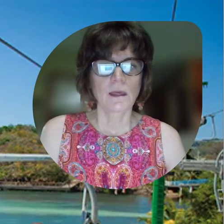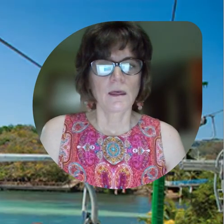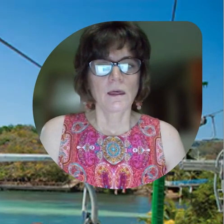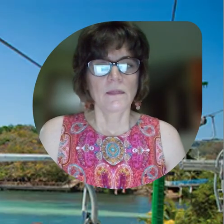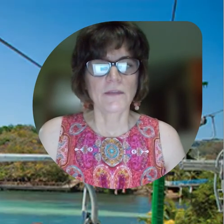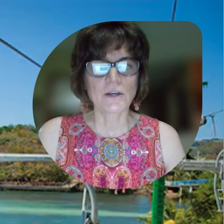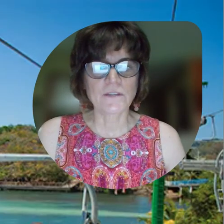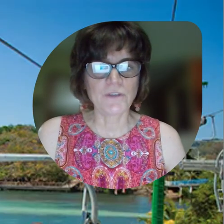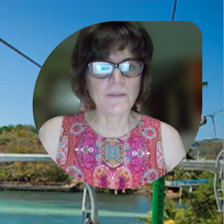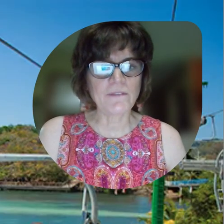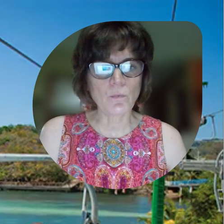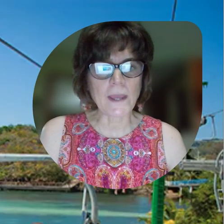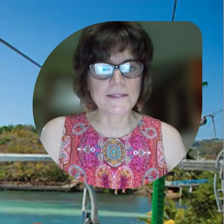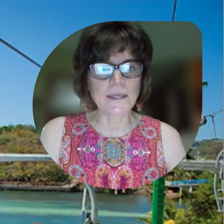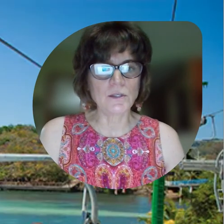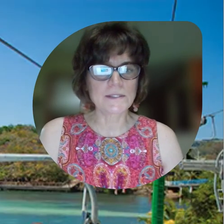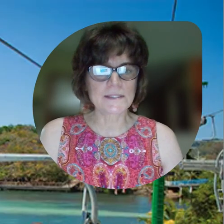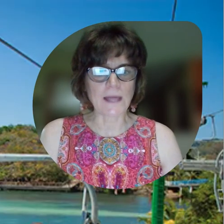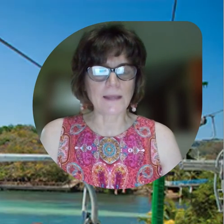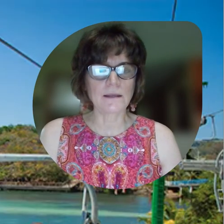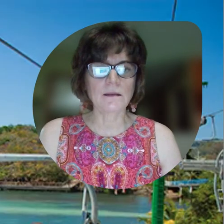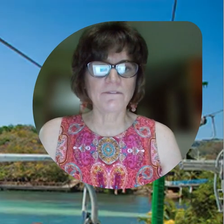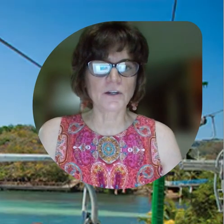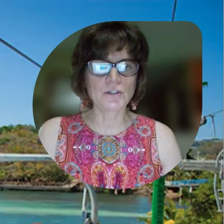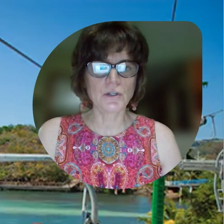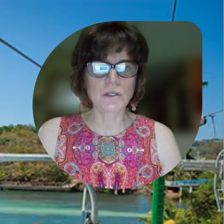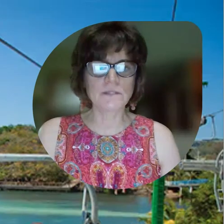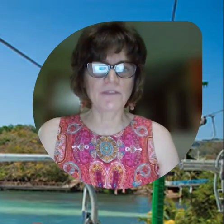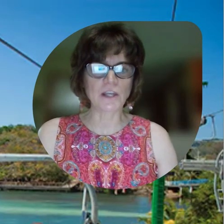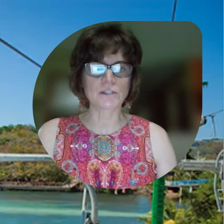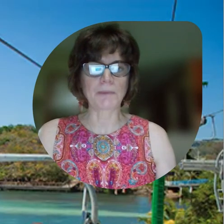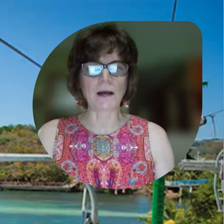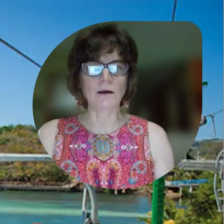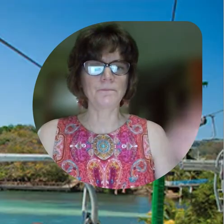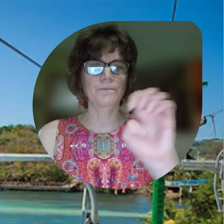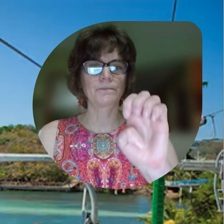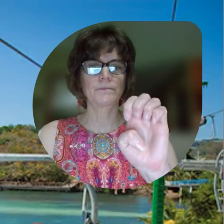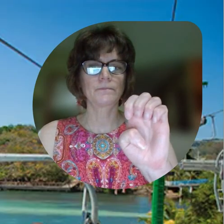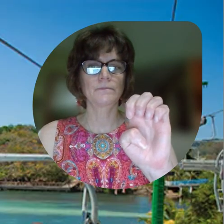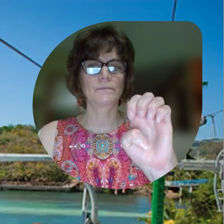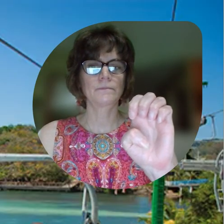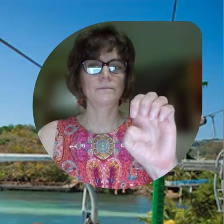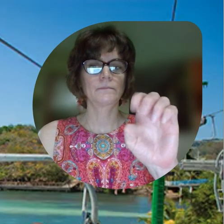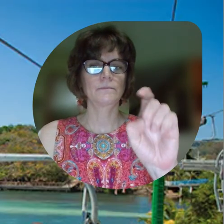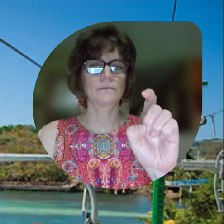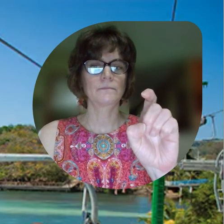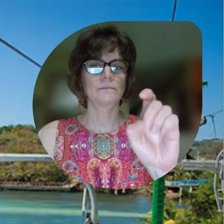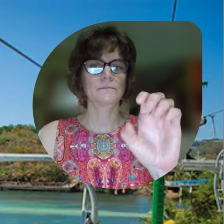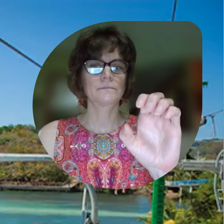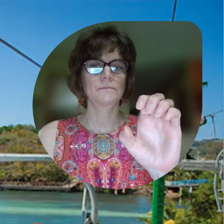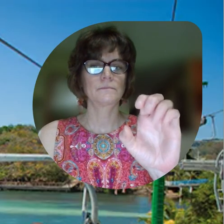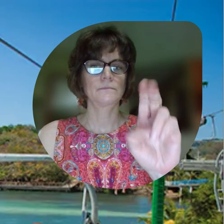Excursion. There's a few different ways that you can sign it. First, you can fingerspell.